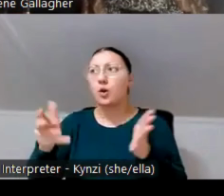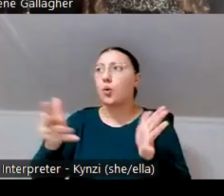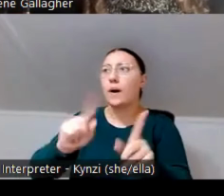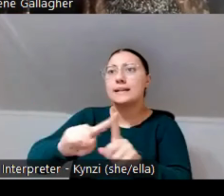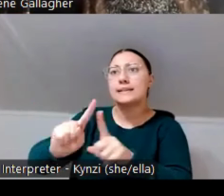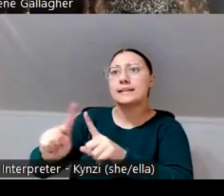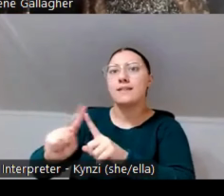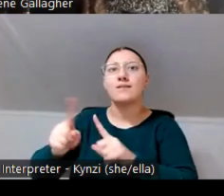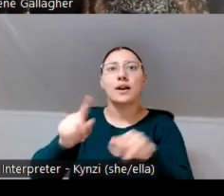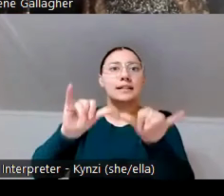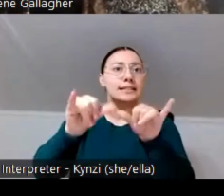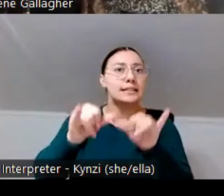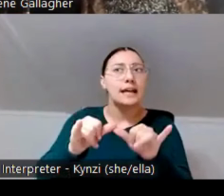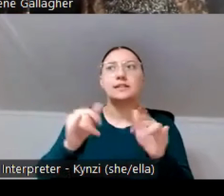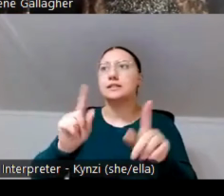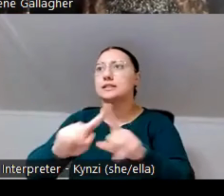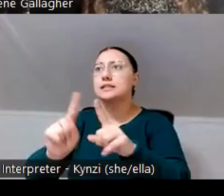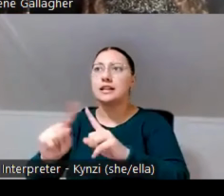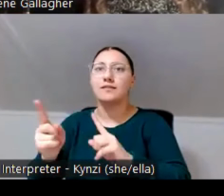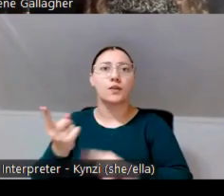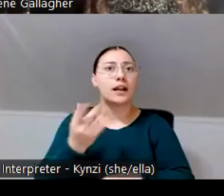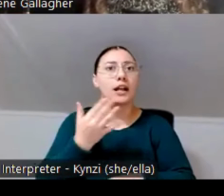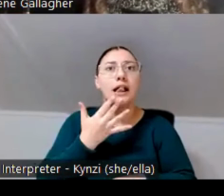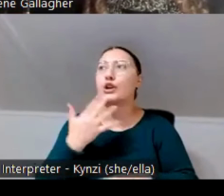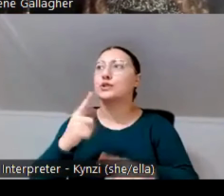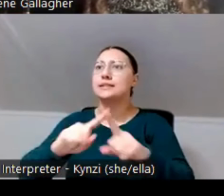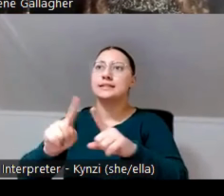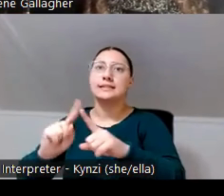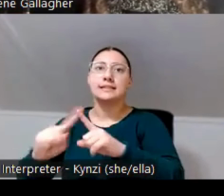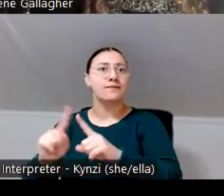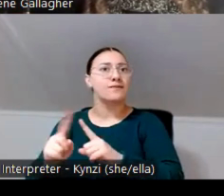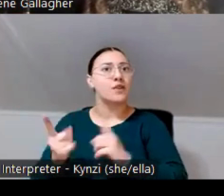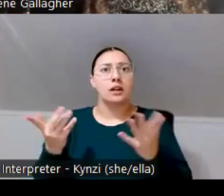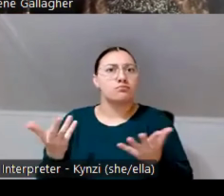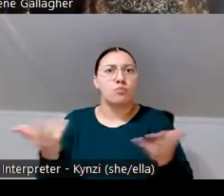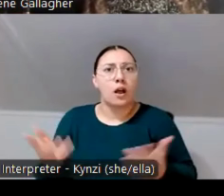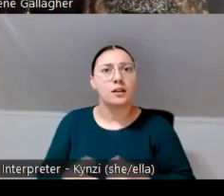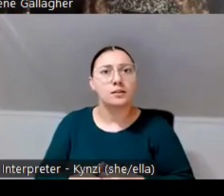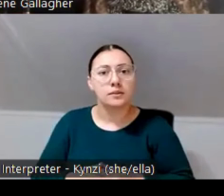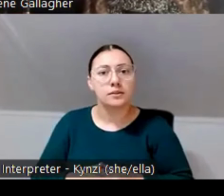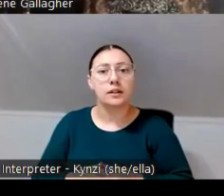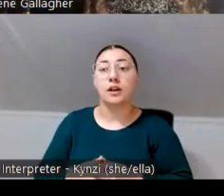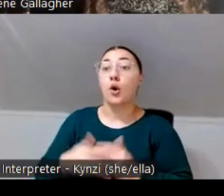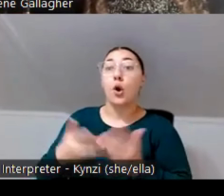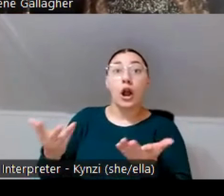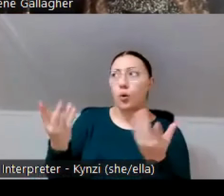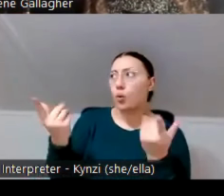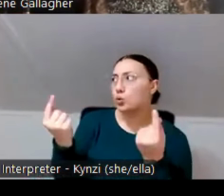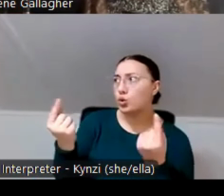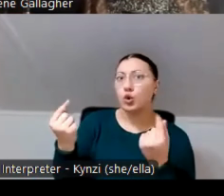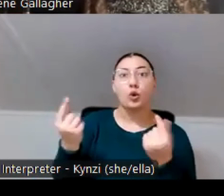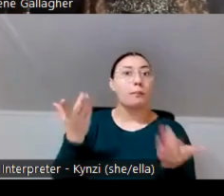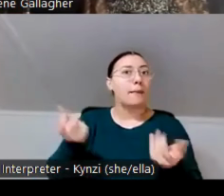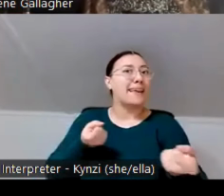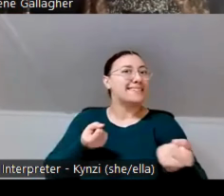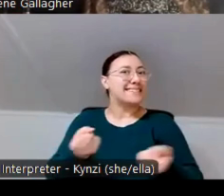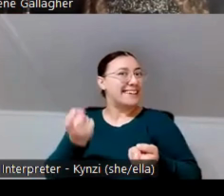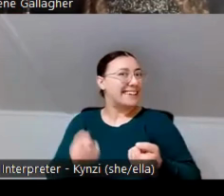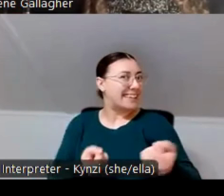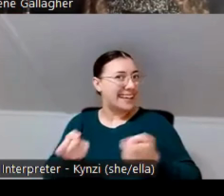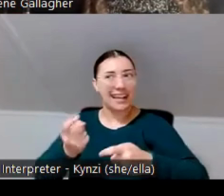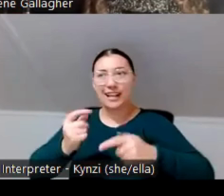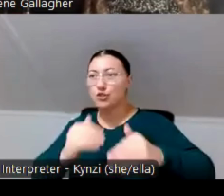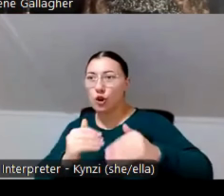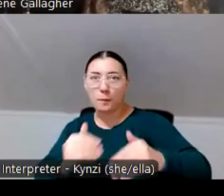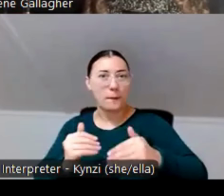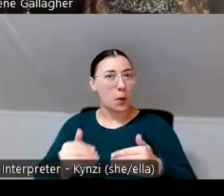And then things to do in the winter. Some people might like to make a snowman or go skiing. Other people